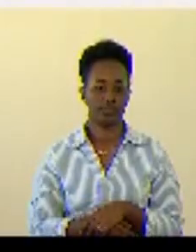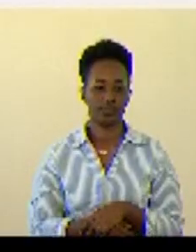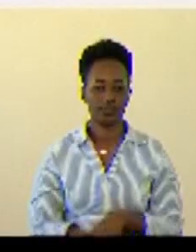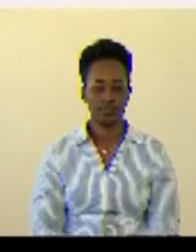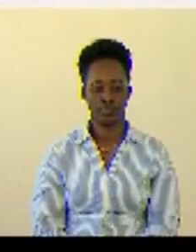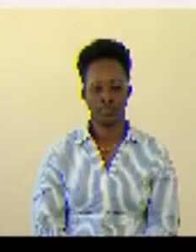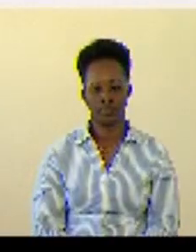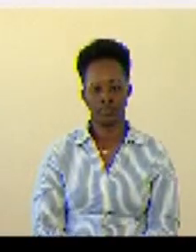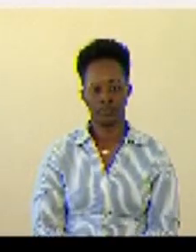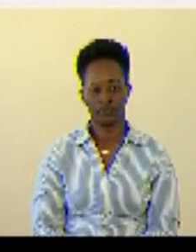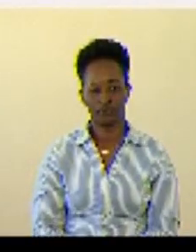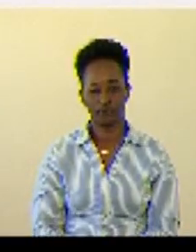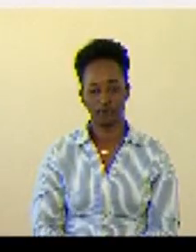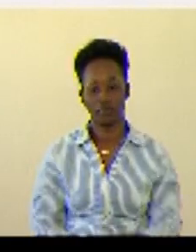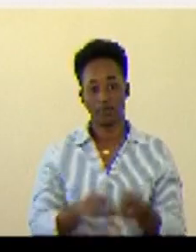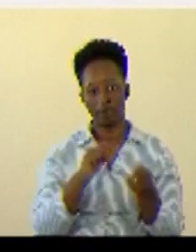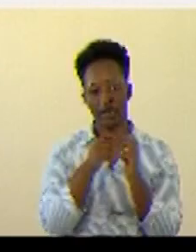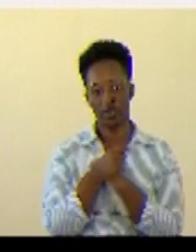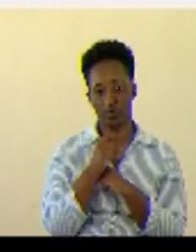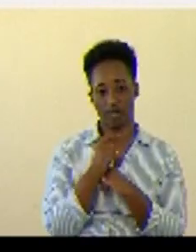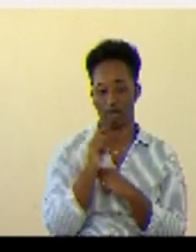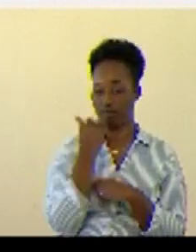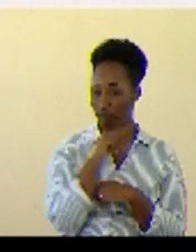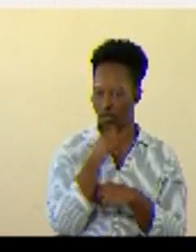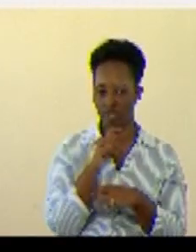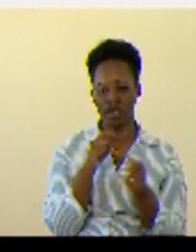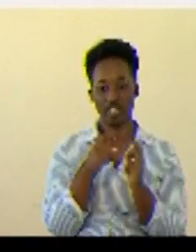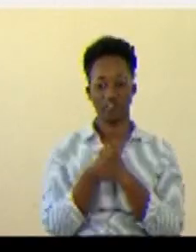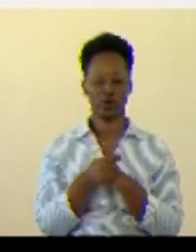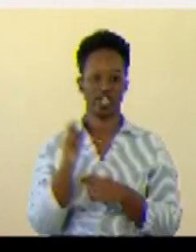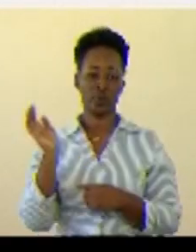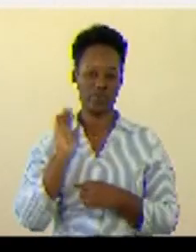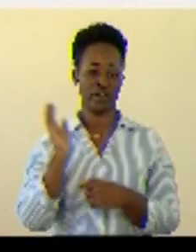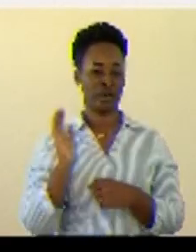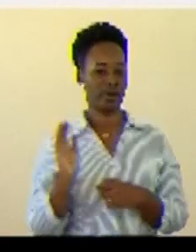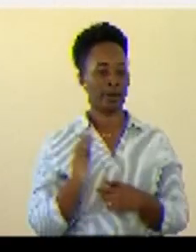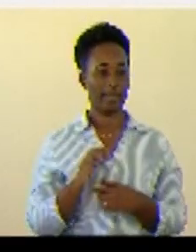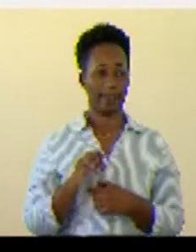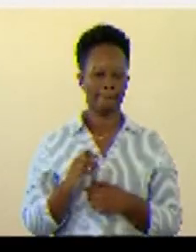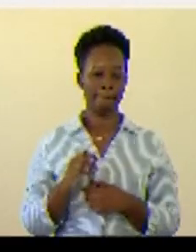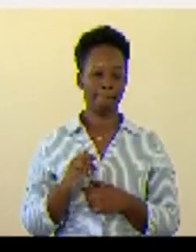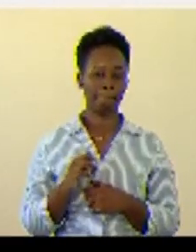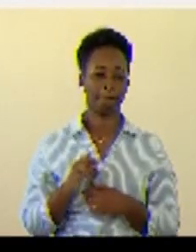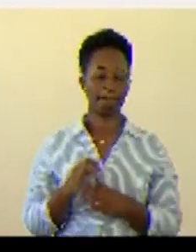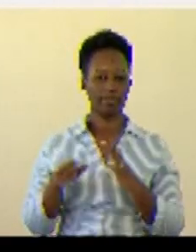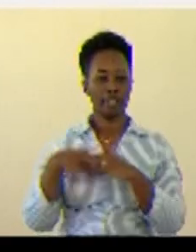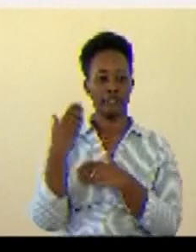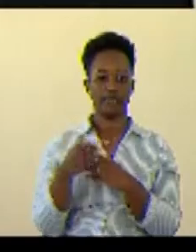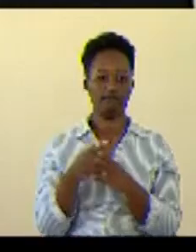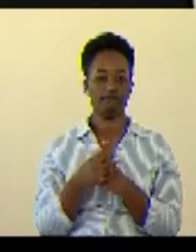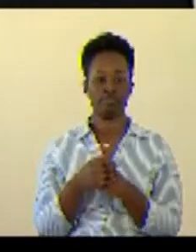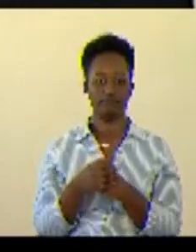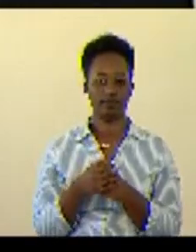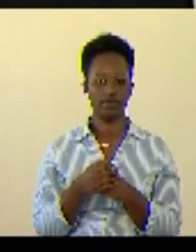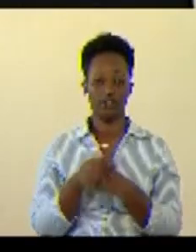changing from blue to green to the blue is the color of the bendic solution, and then to green,